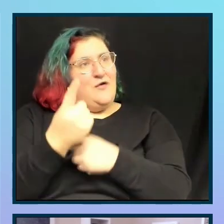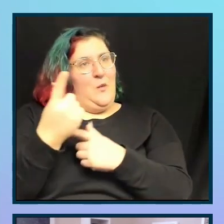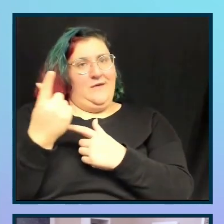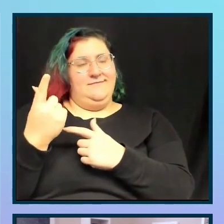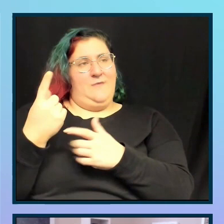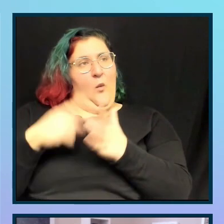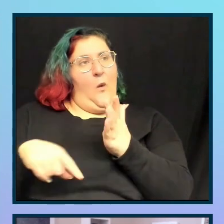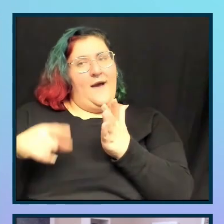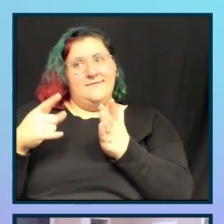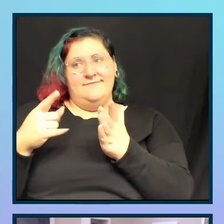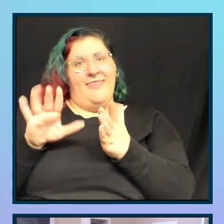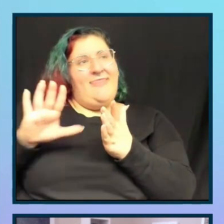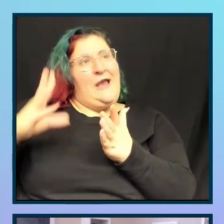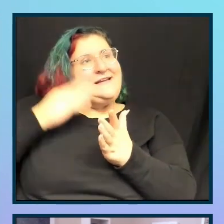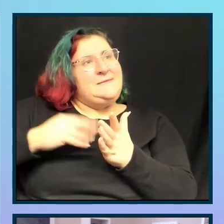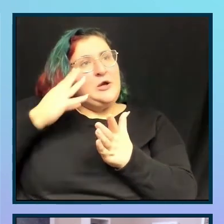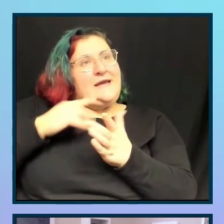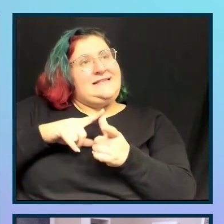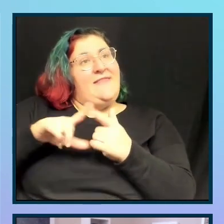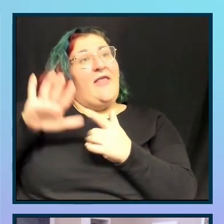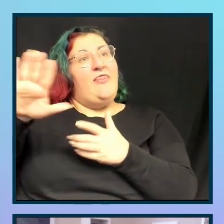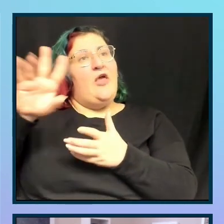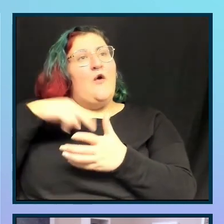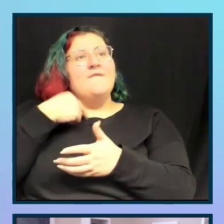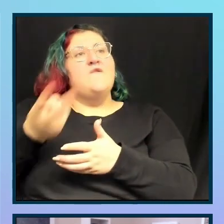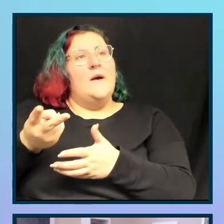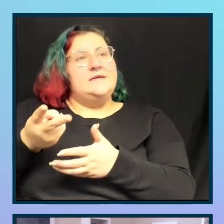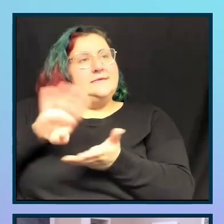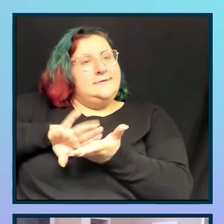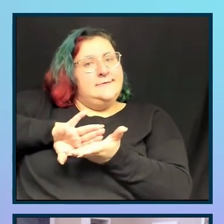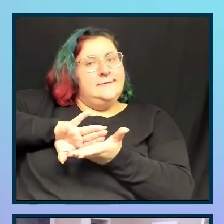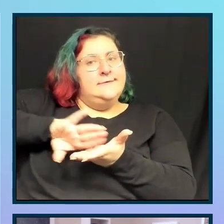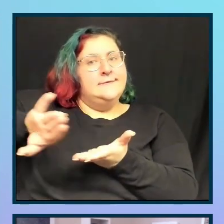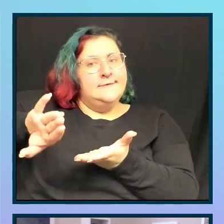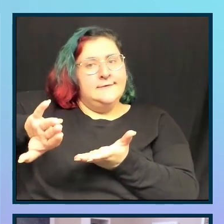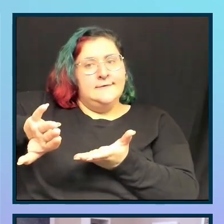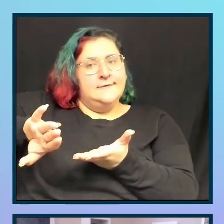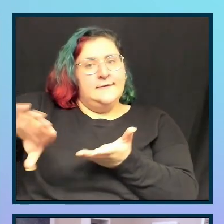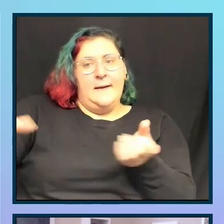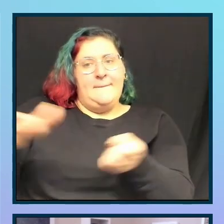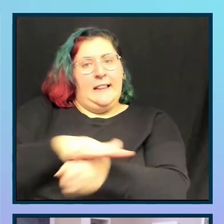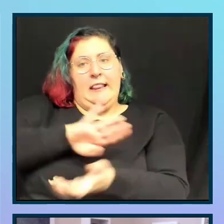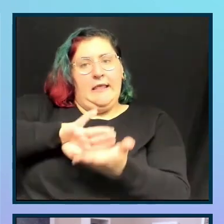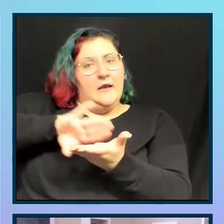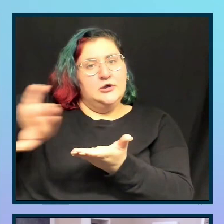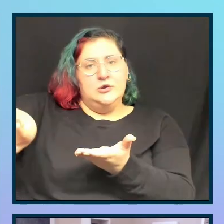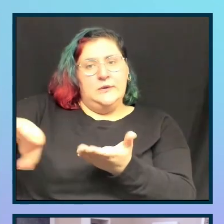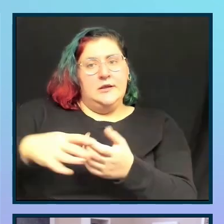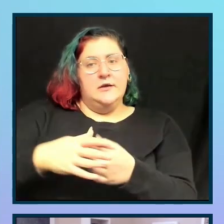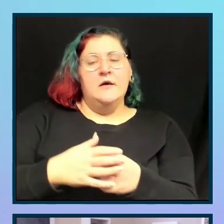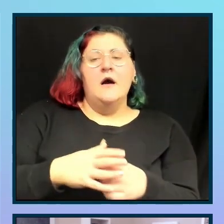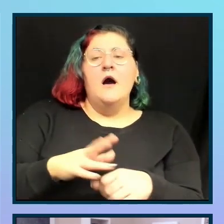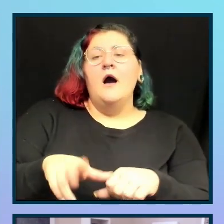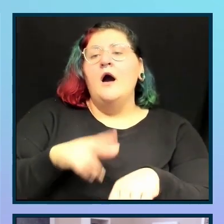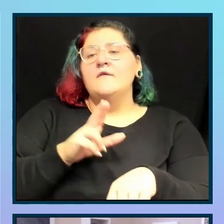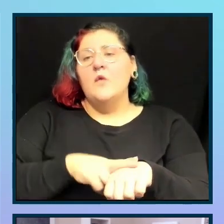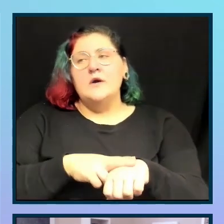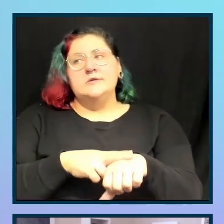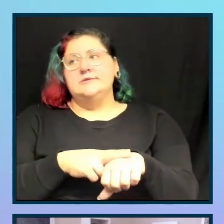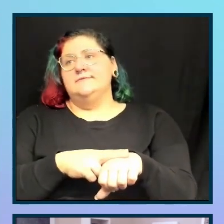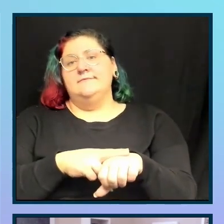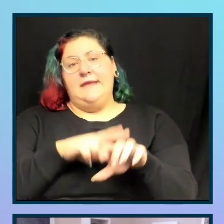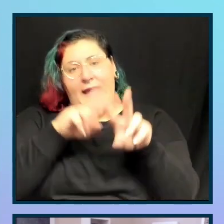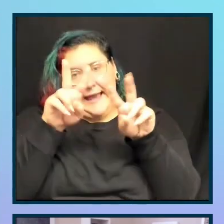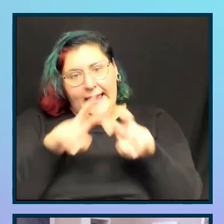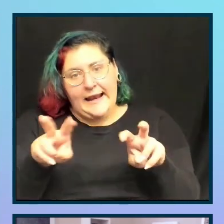their voices will be locked out completely. Of course, do analyzation methods account